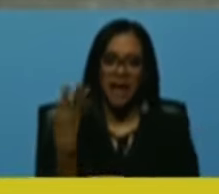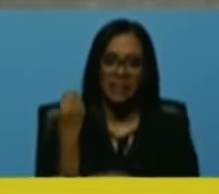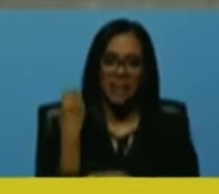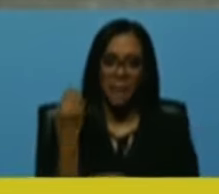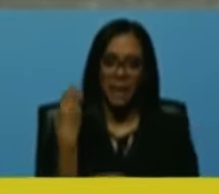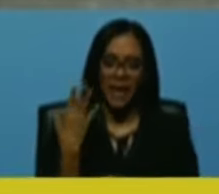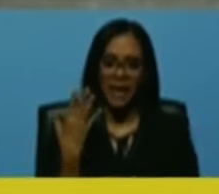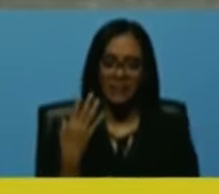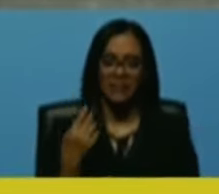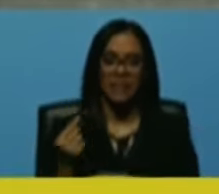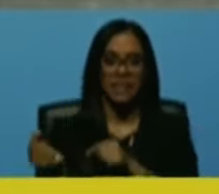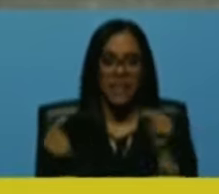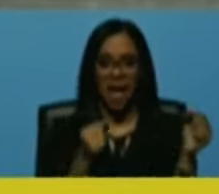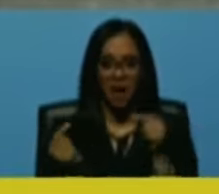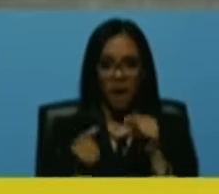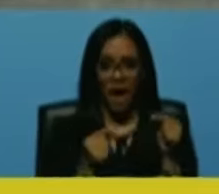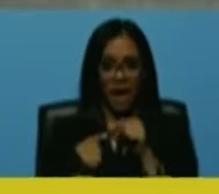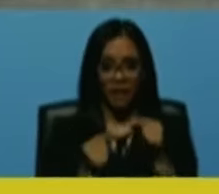of debate,